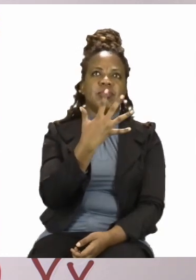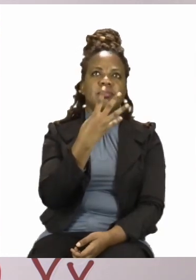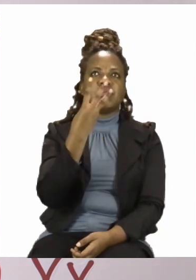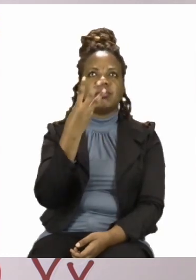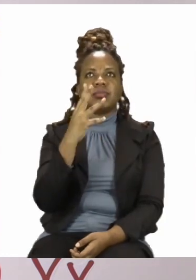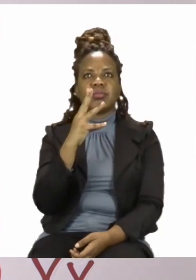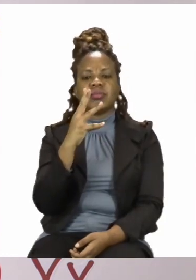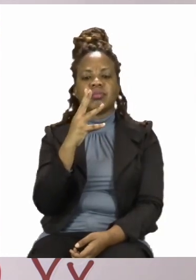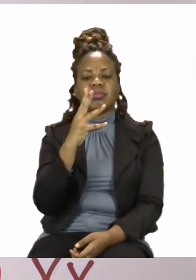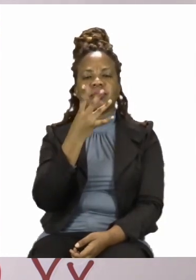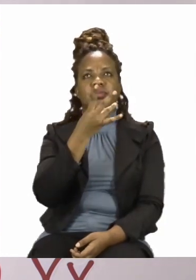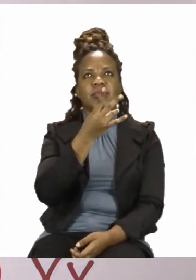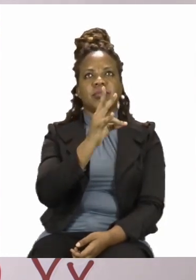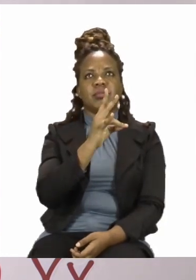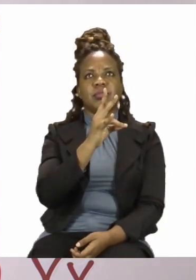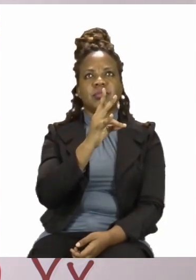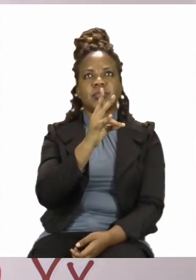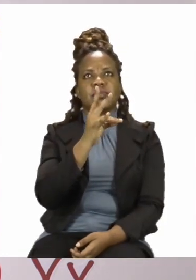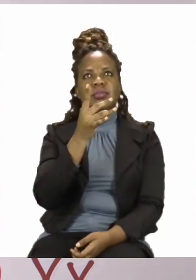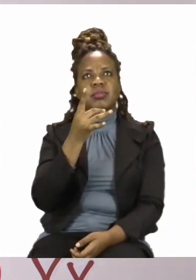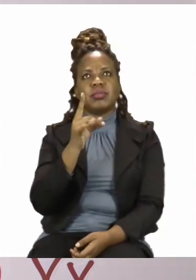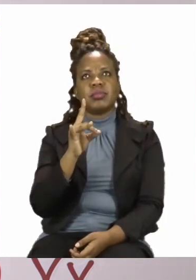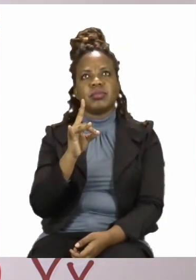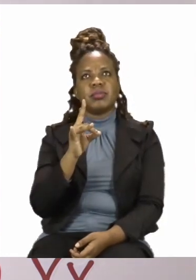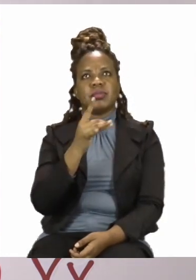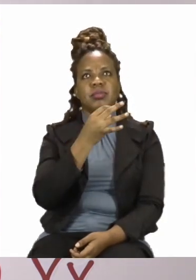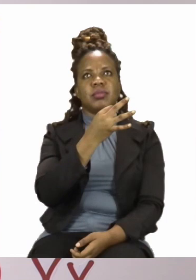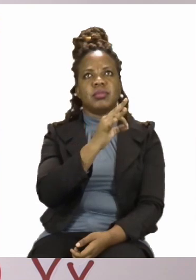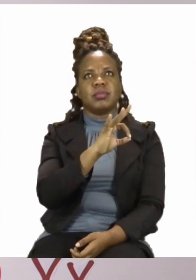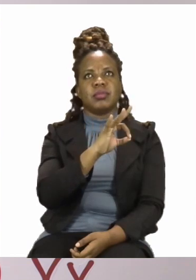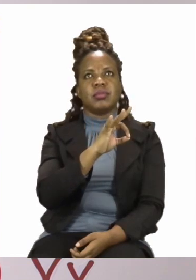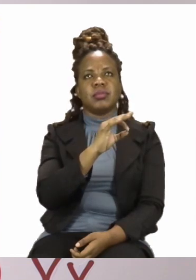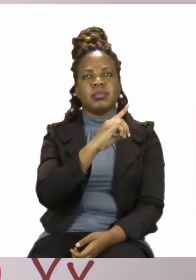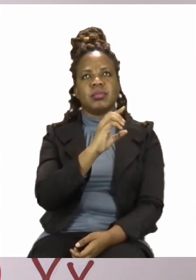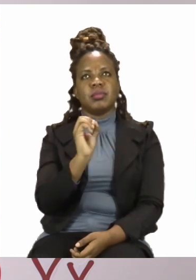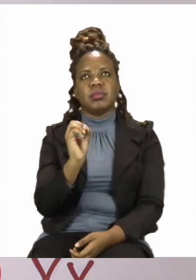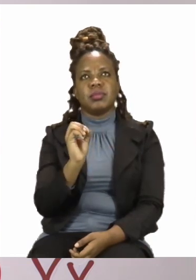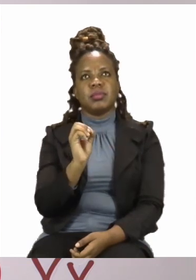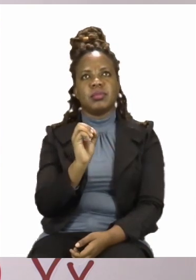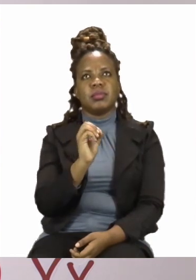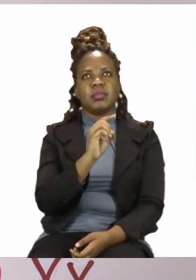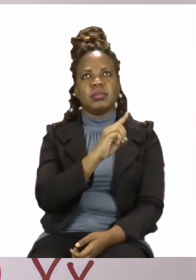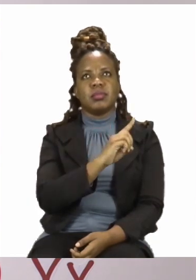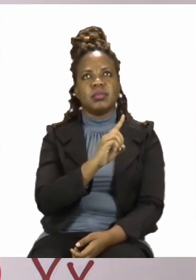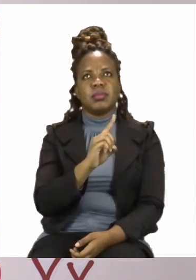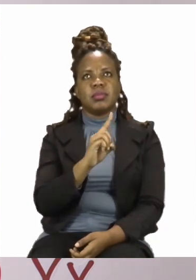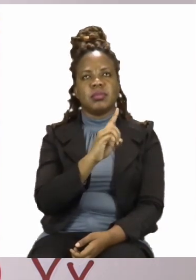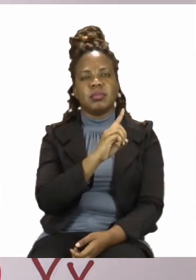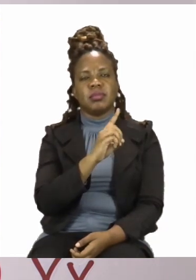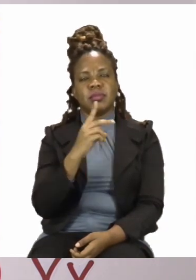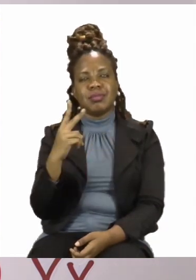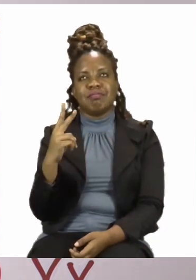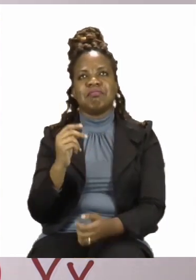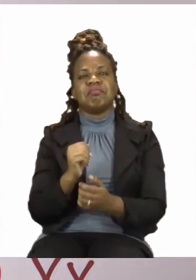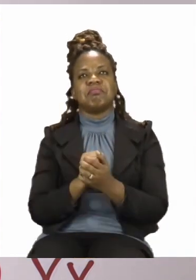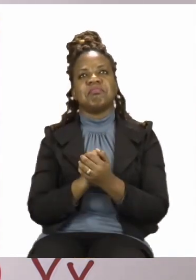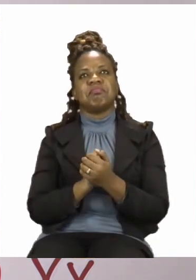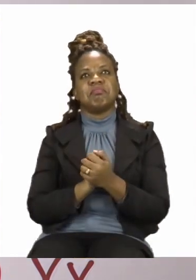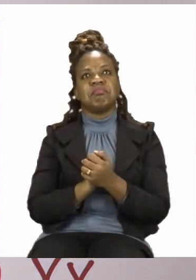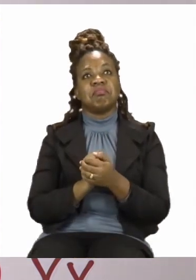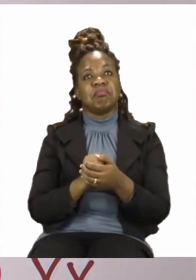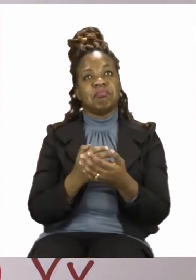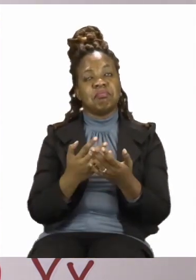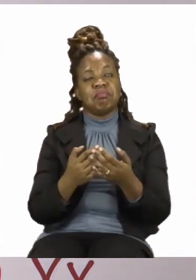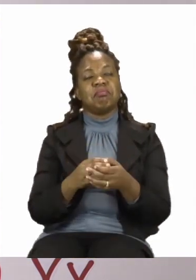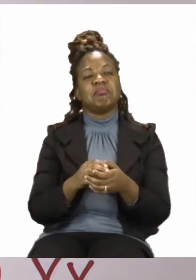5, 6, 7, 8, 9, 10, 11, 12. So there